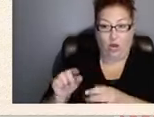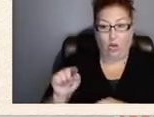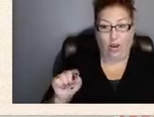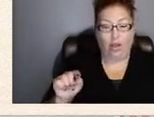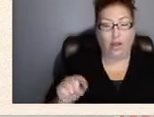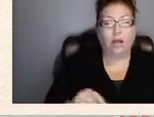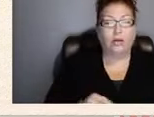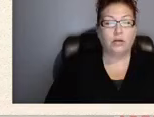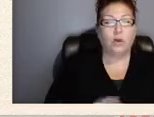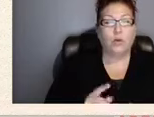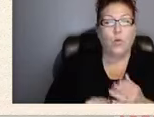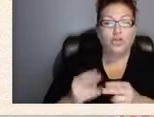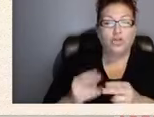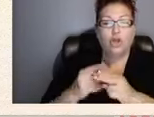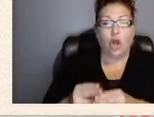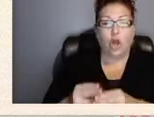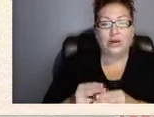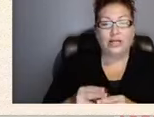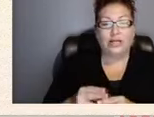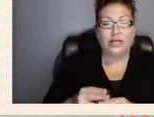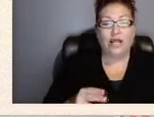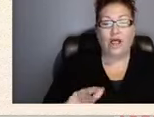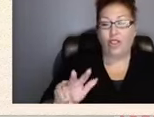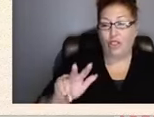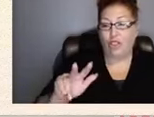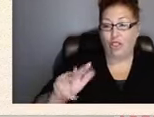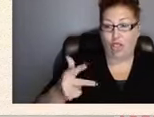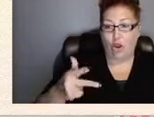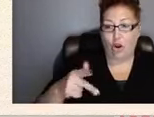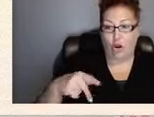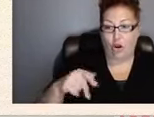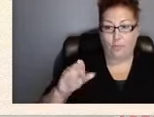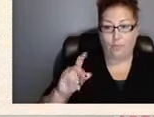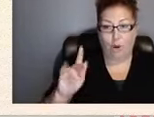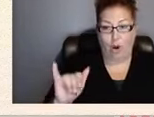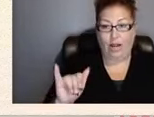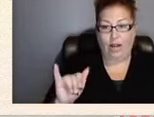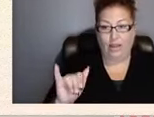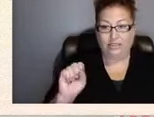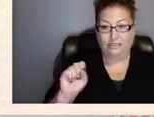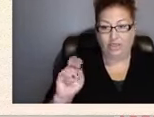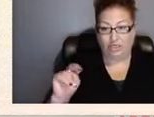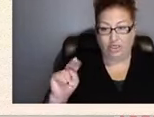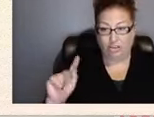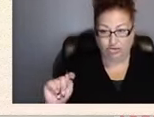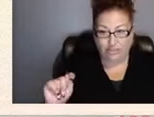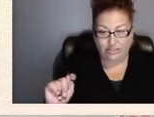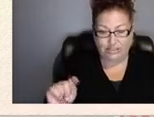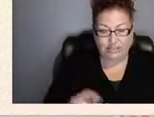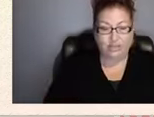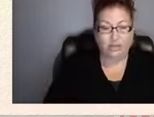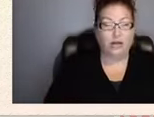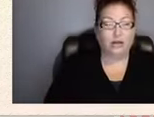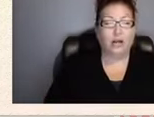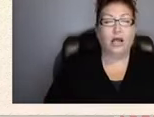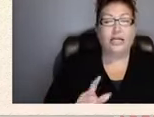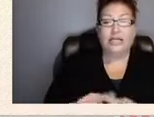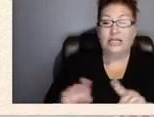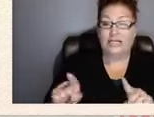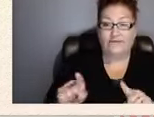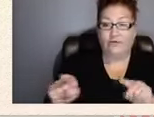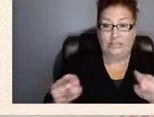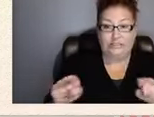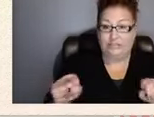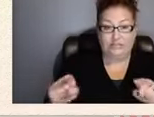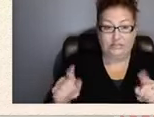referred to as a third-party special needs trust. The major difference between these two